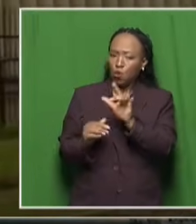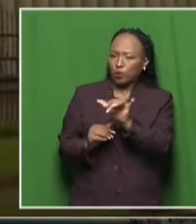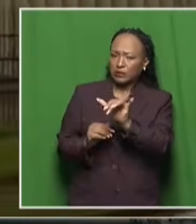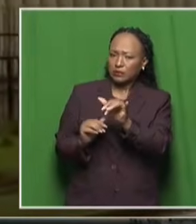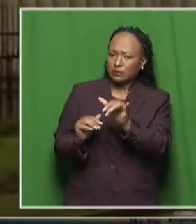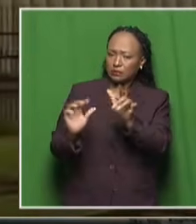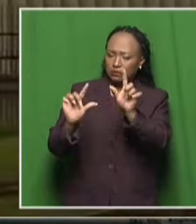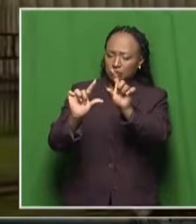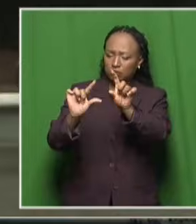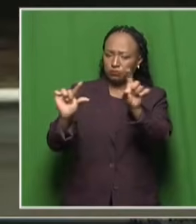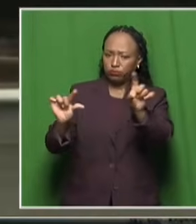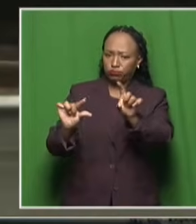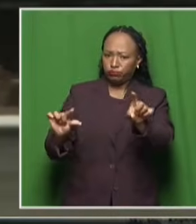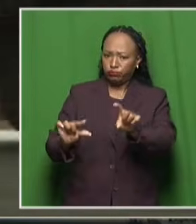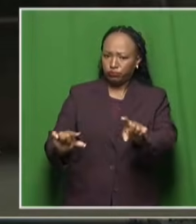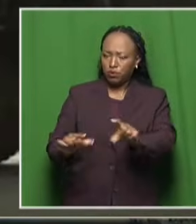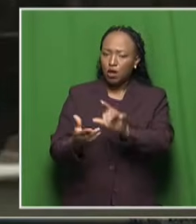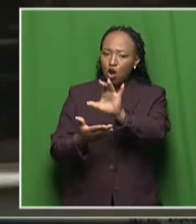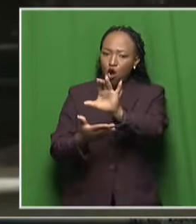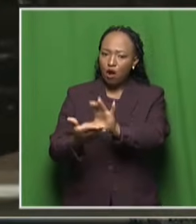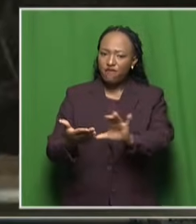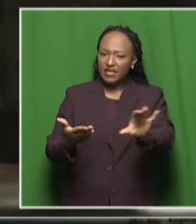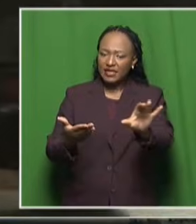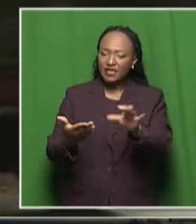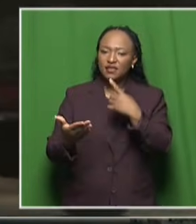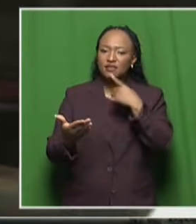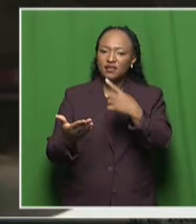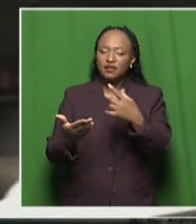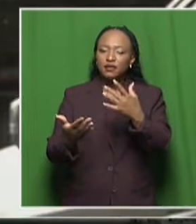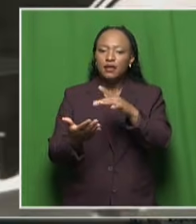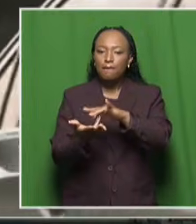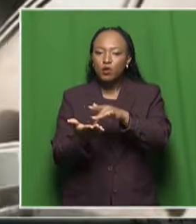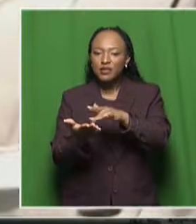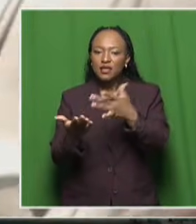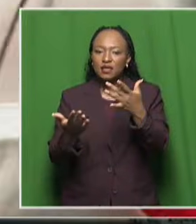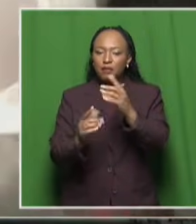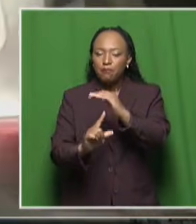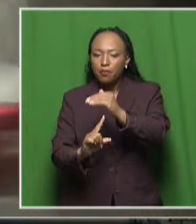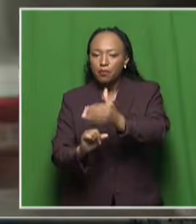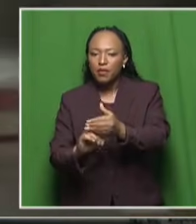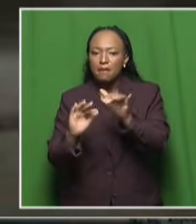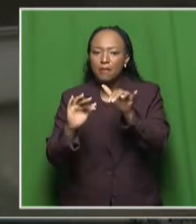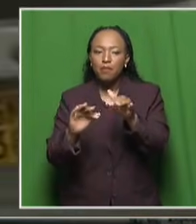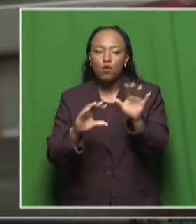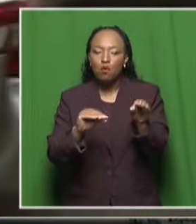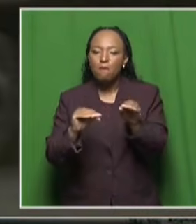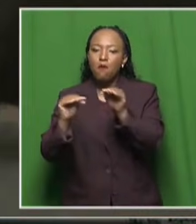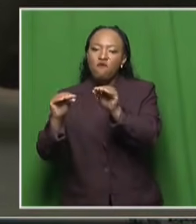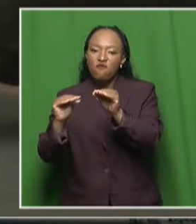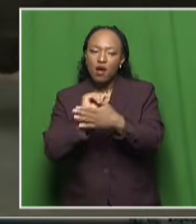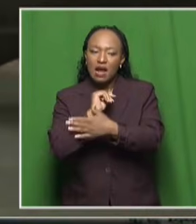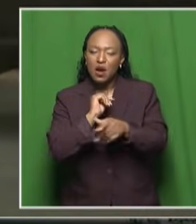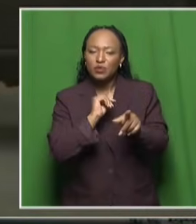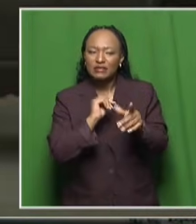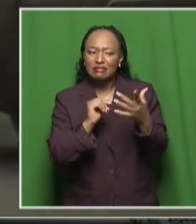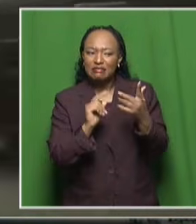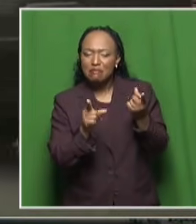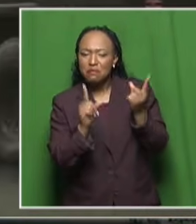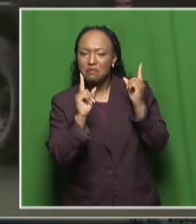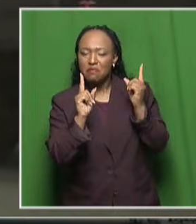look at the convention, it speaks about the status and the protection of refugees. And here, these are people